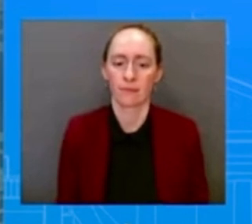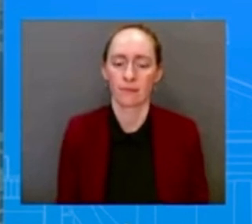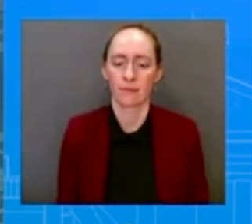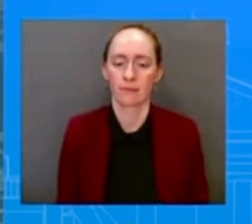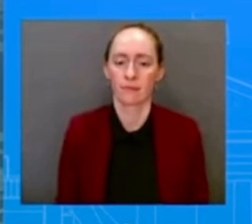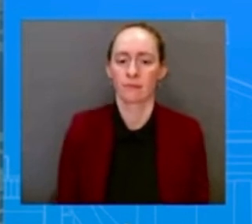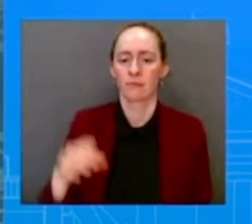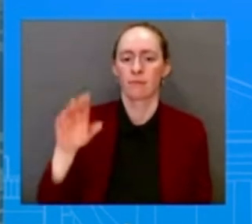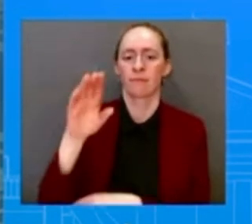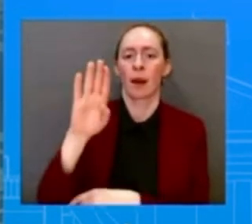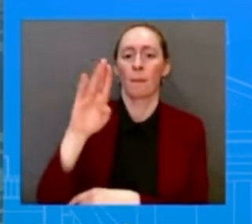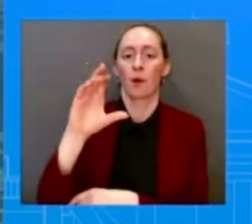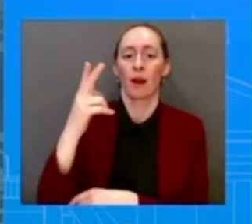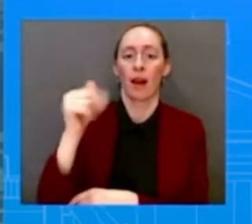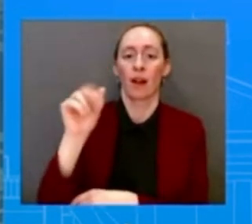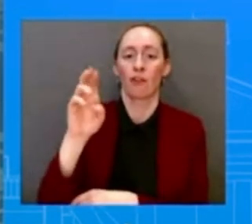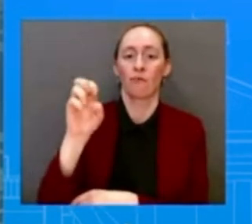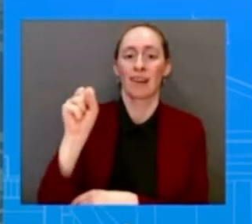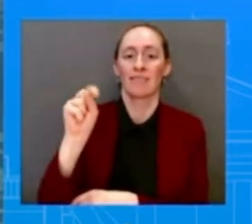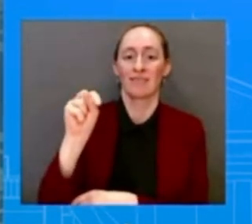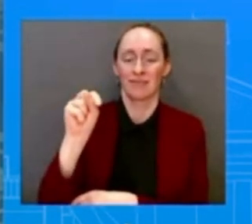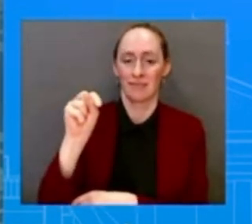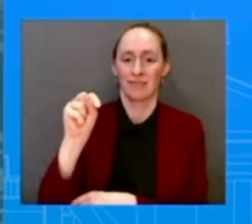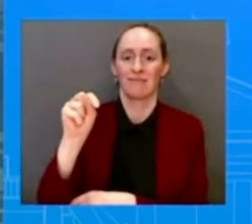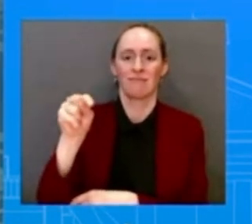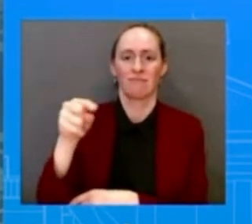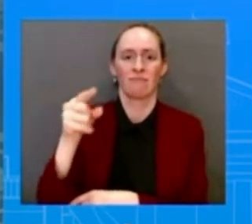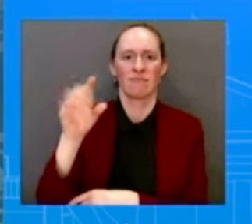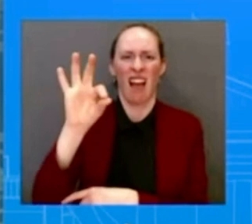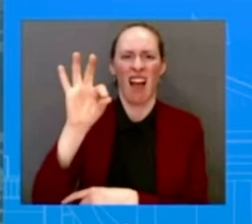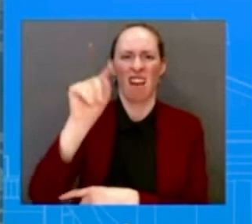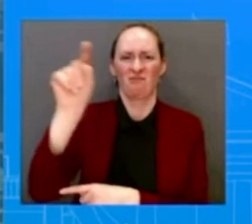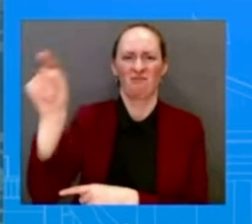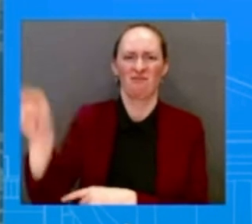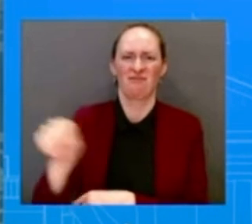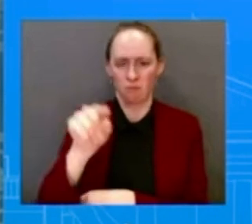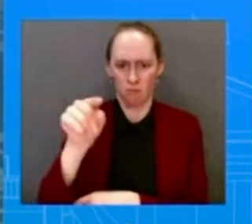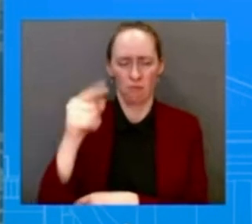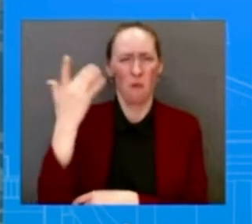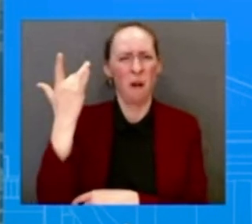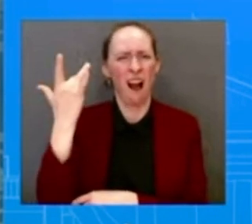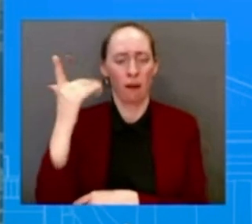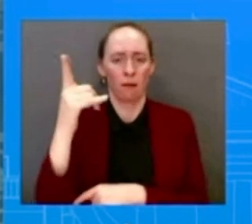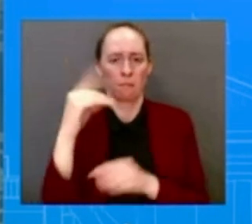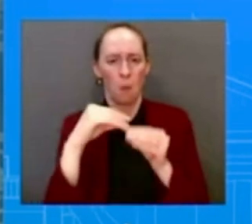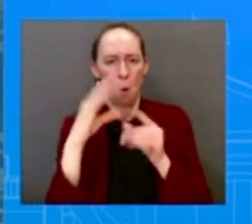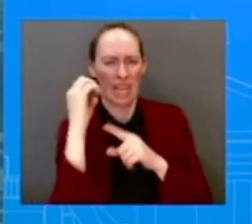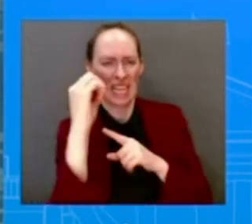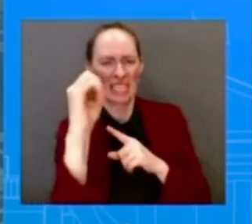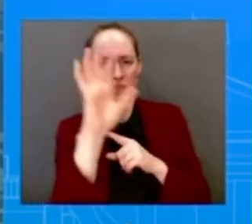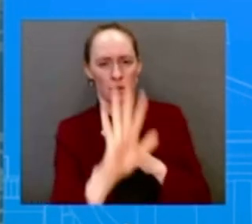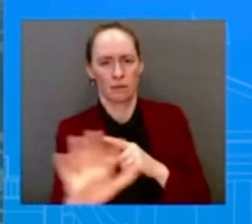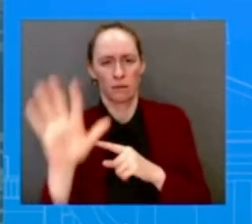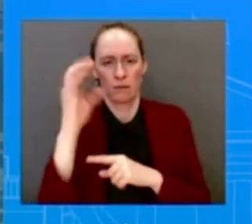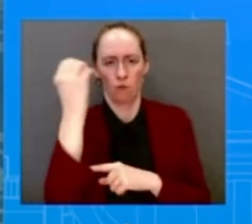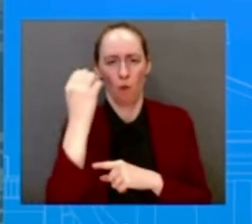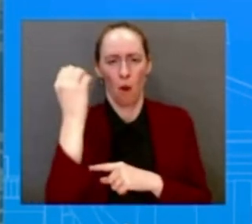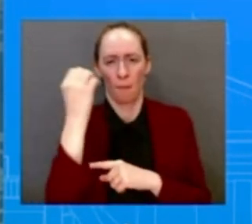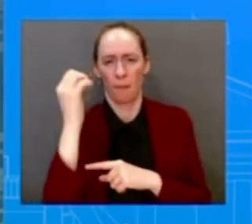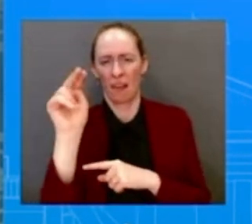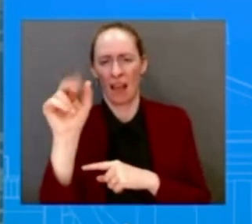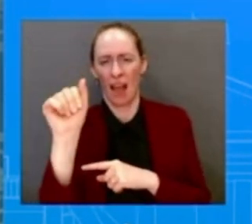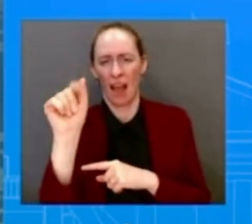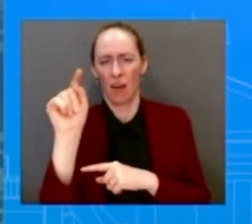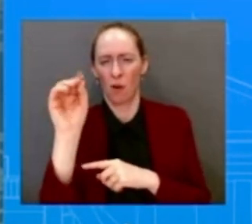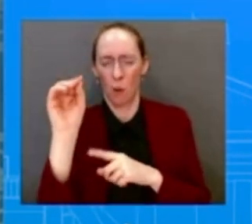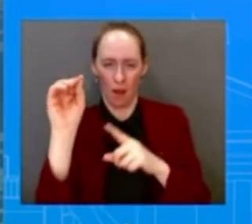on the eastern flank of the NATO alliance. But I can't rule in or rule out that there may be additional attendees or additional meetings that the president